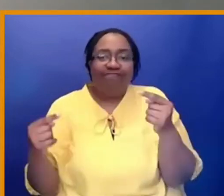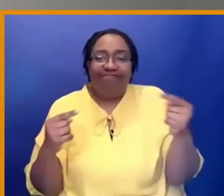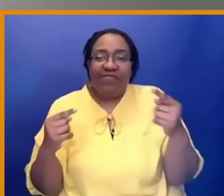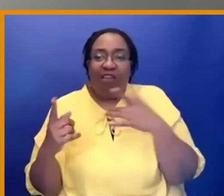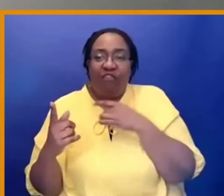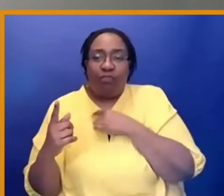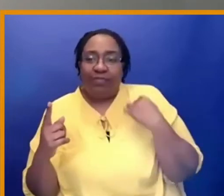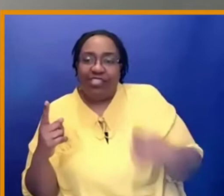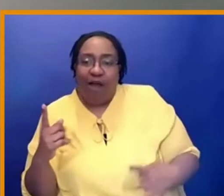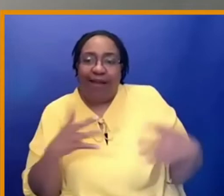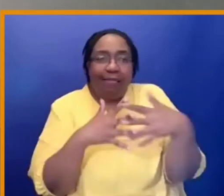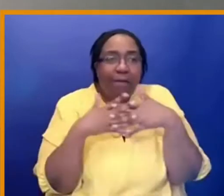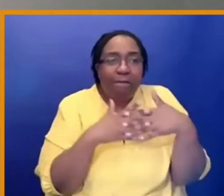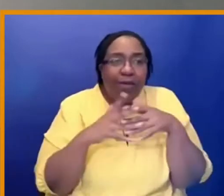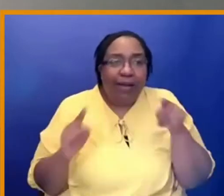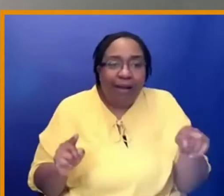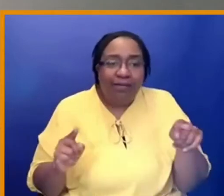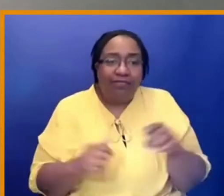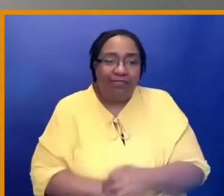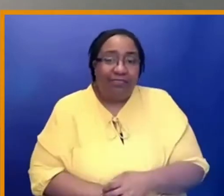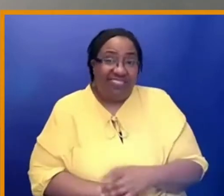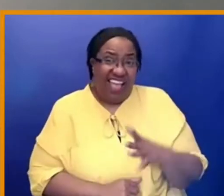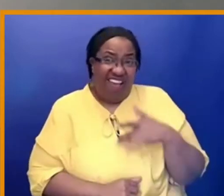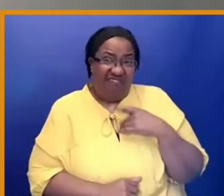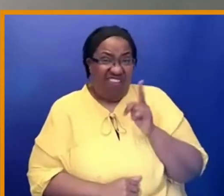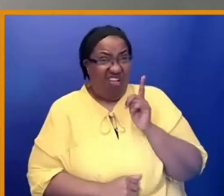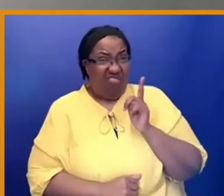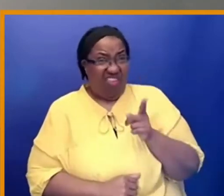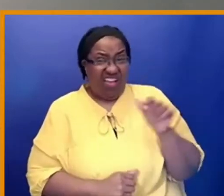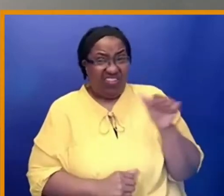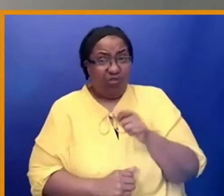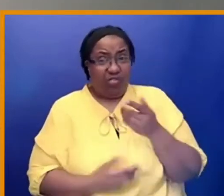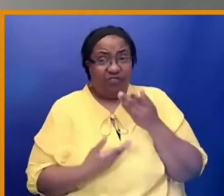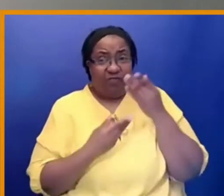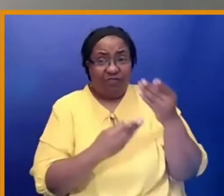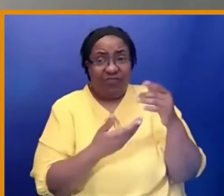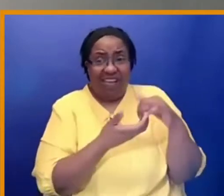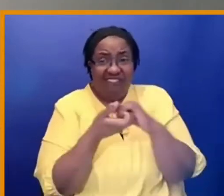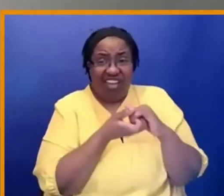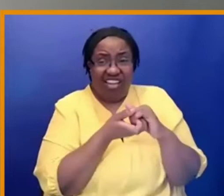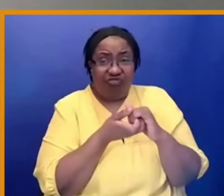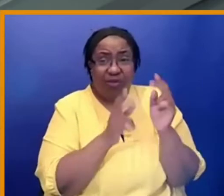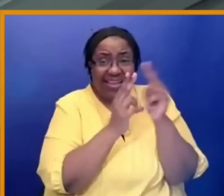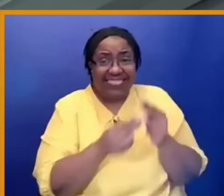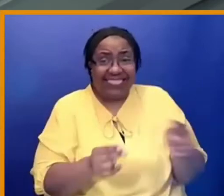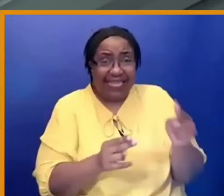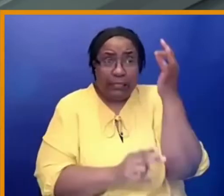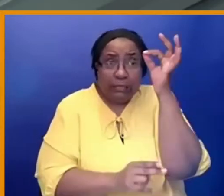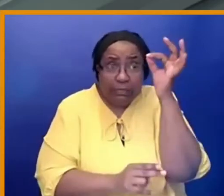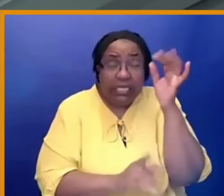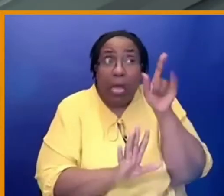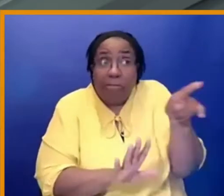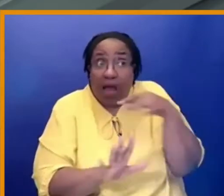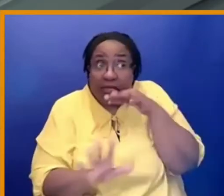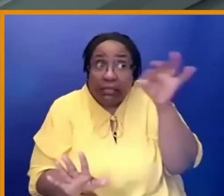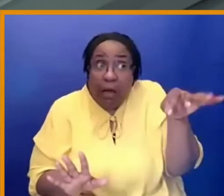This question might have been better to go to the Federal International Relations Committee, but I've had a bit of a response from them, so I will